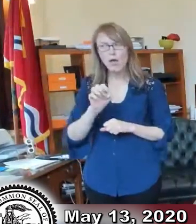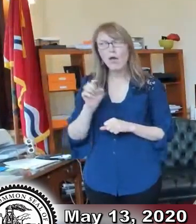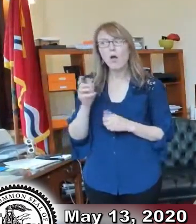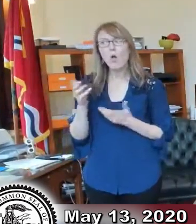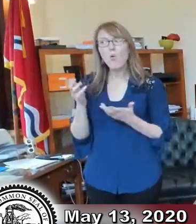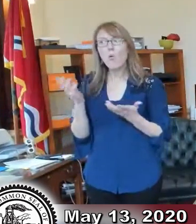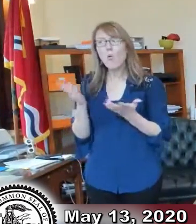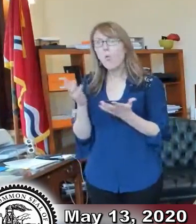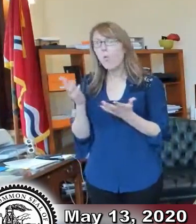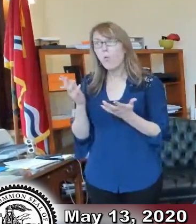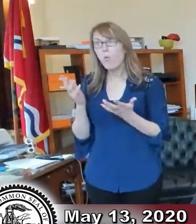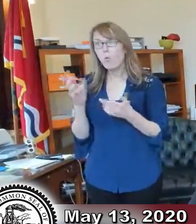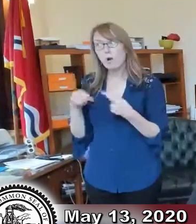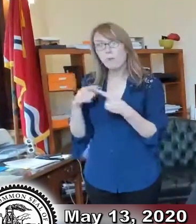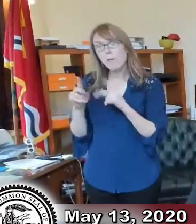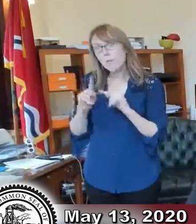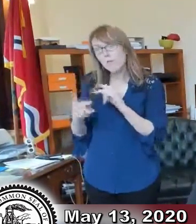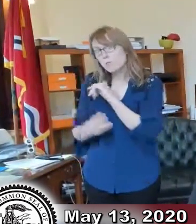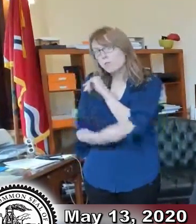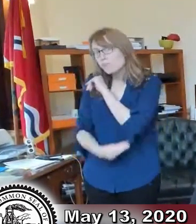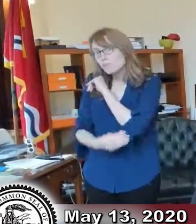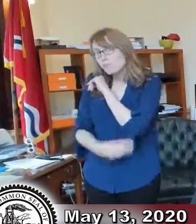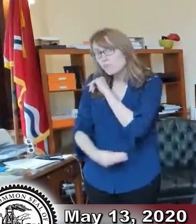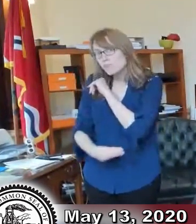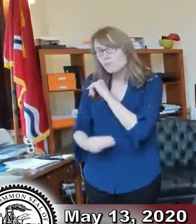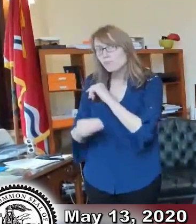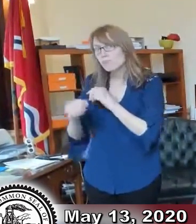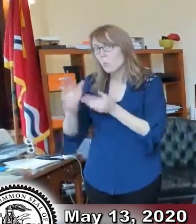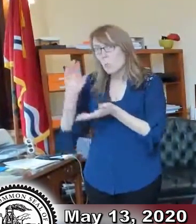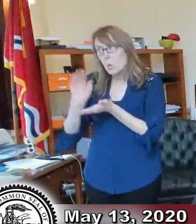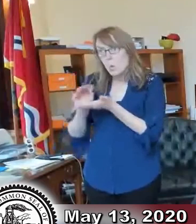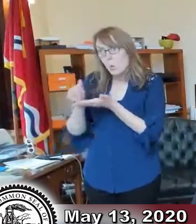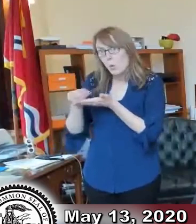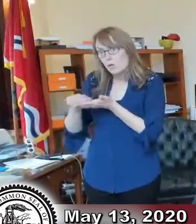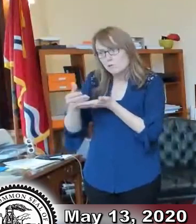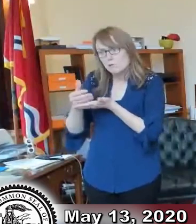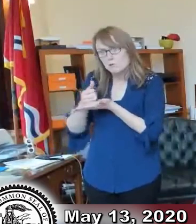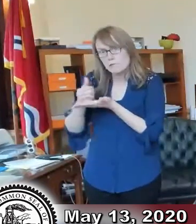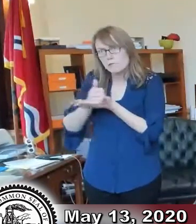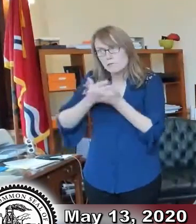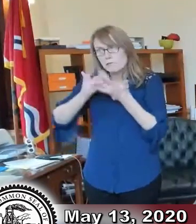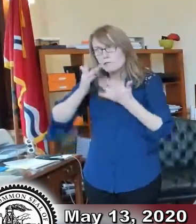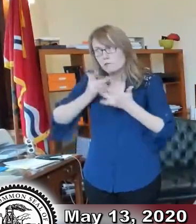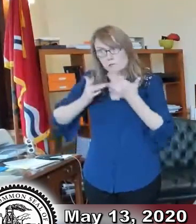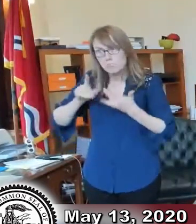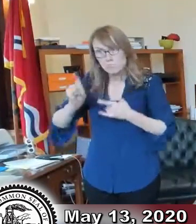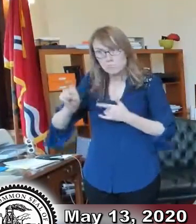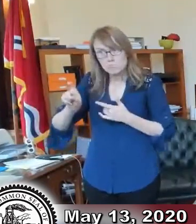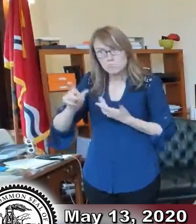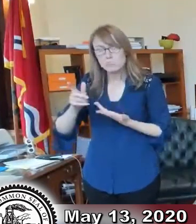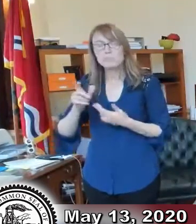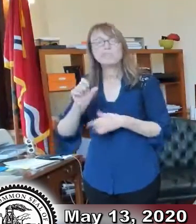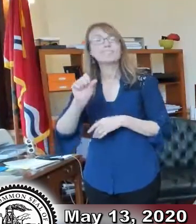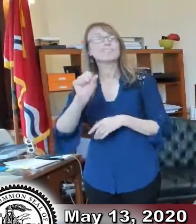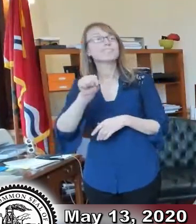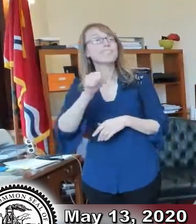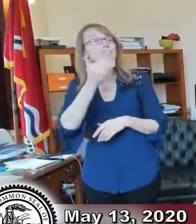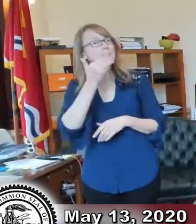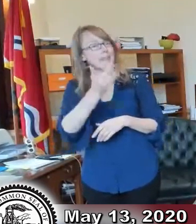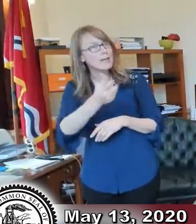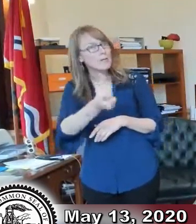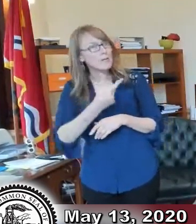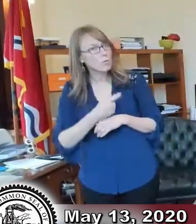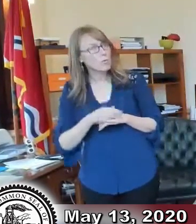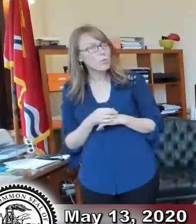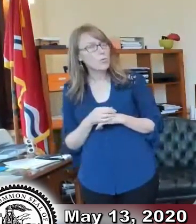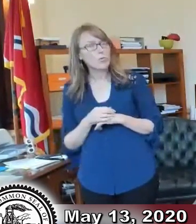hand sanitizer, gloves, and or masks? Yeah, thank you for that question. So it was just last Friday that we, the city of St. Louis,